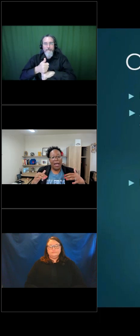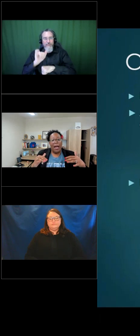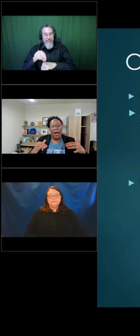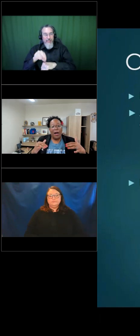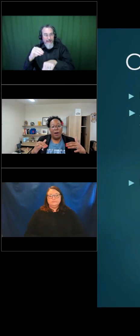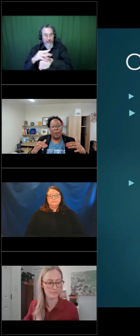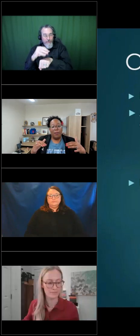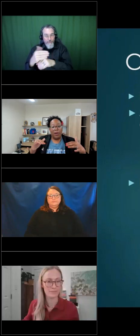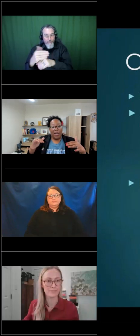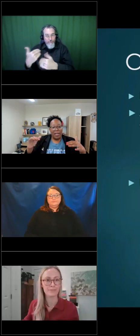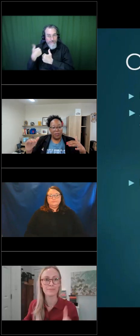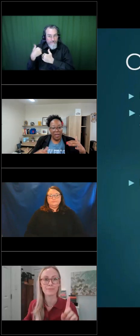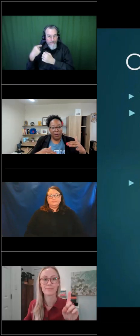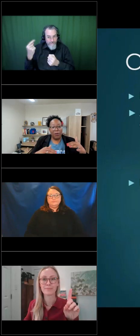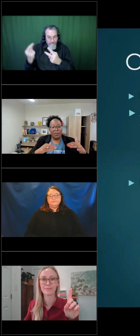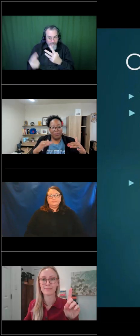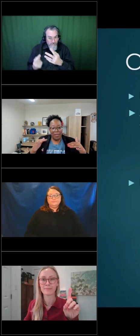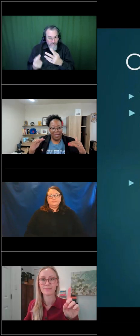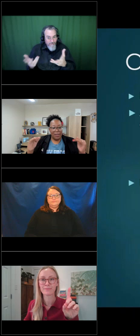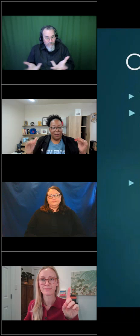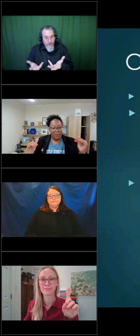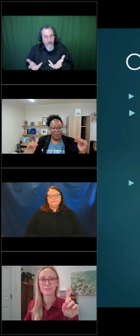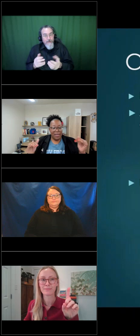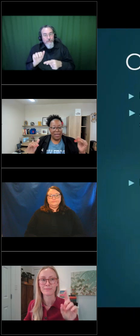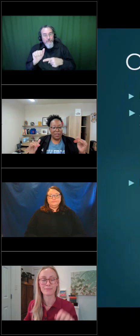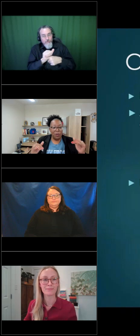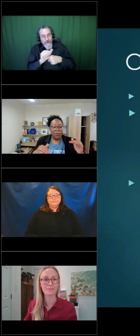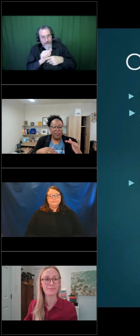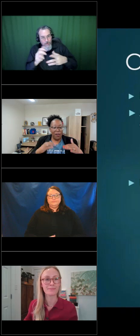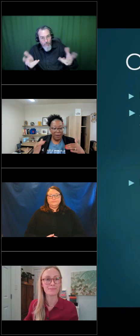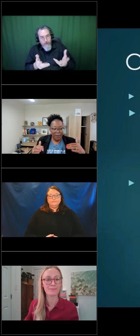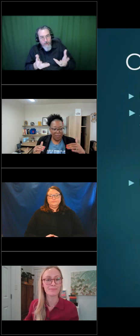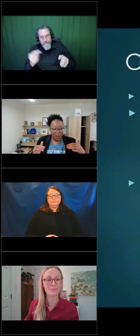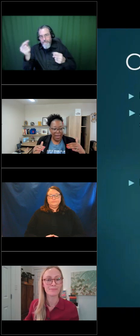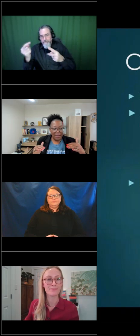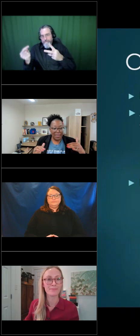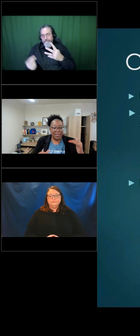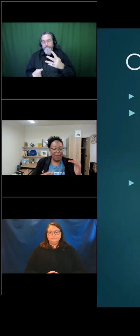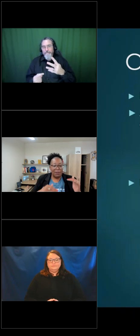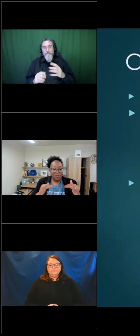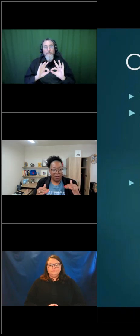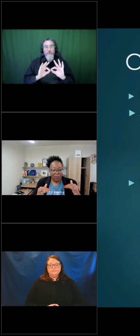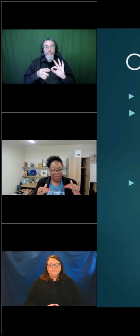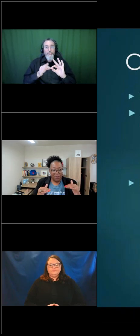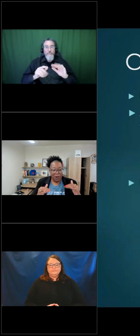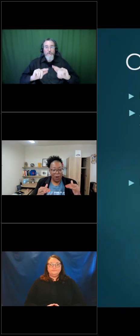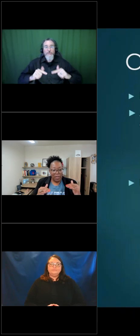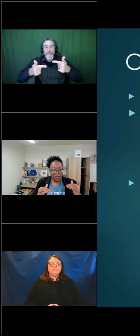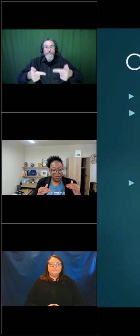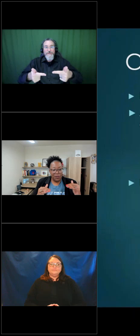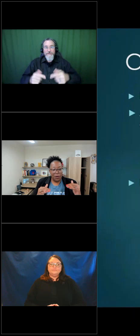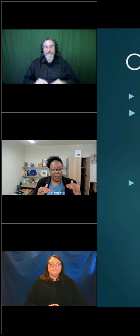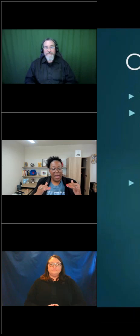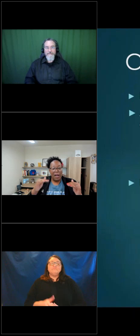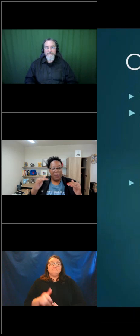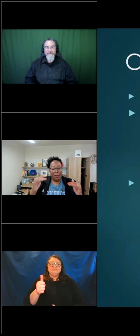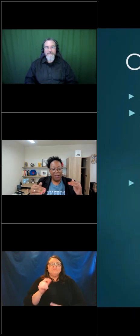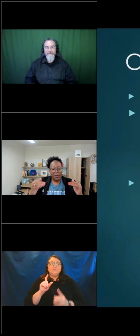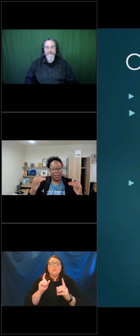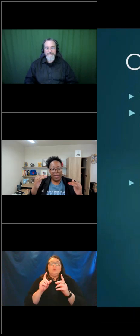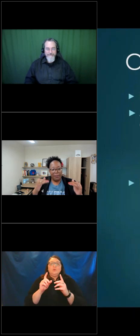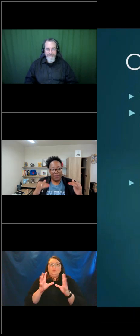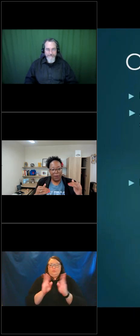for, what kind of training programs we need, and those type of things. So we already met twice, established a purpose with our water industry folks,